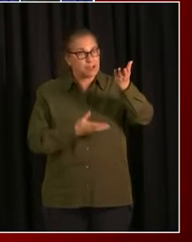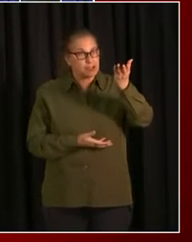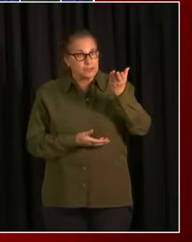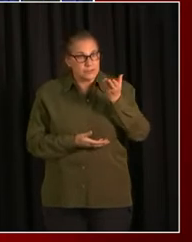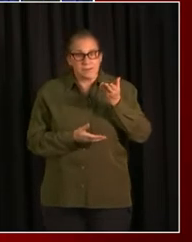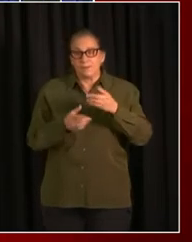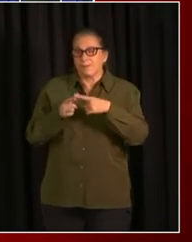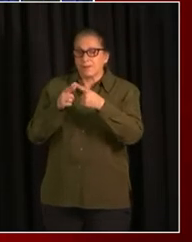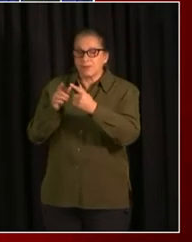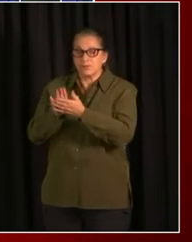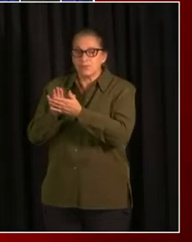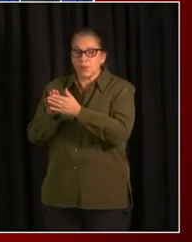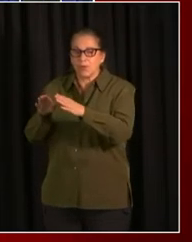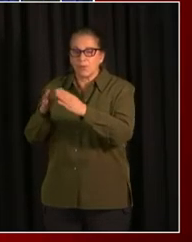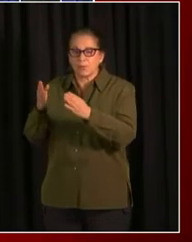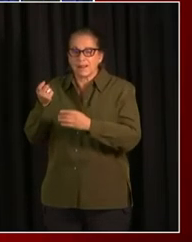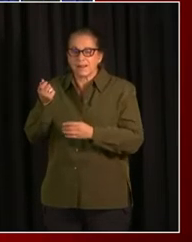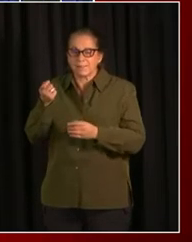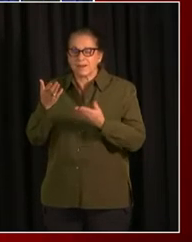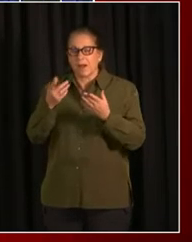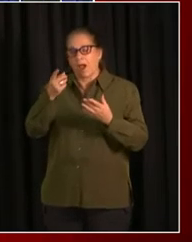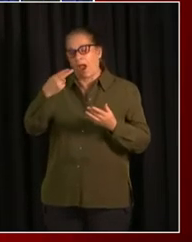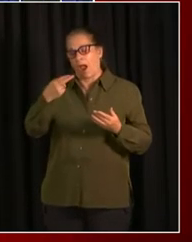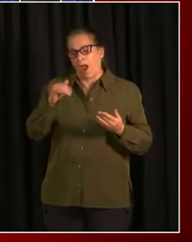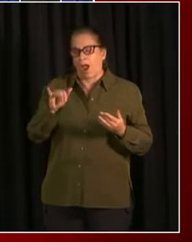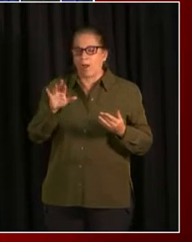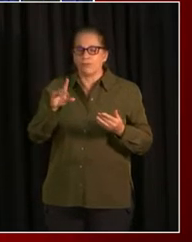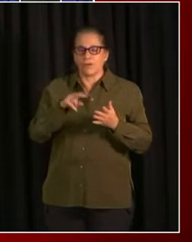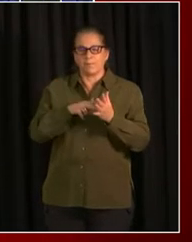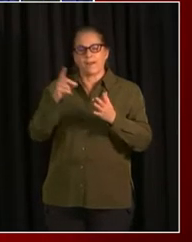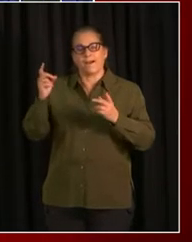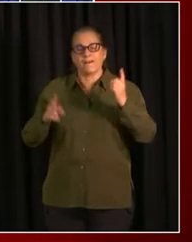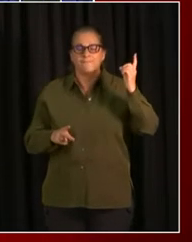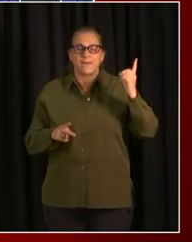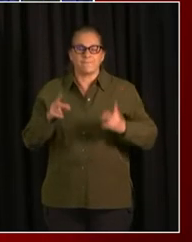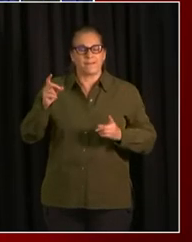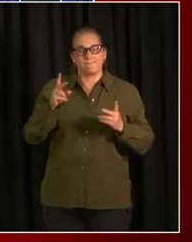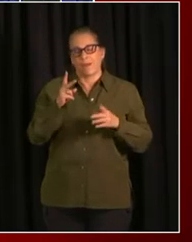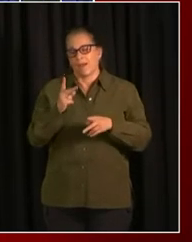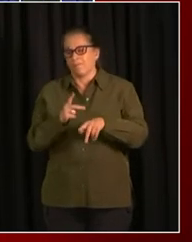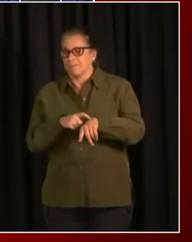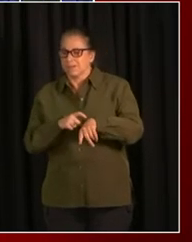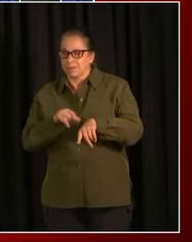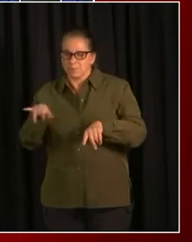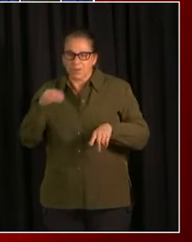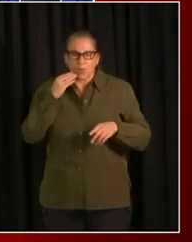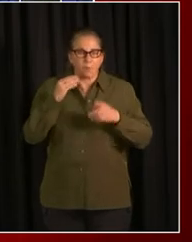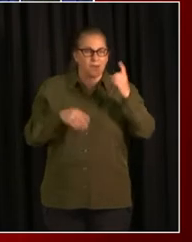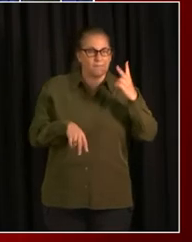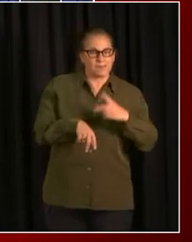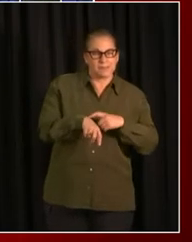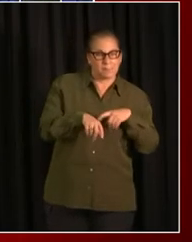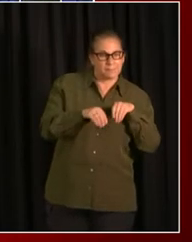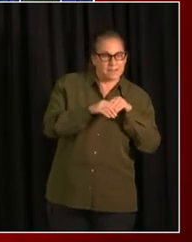setting, earlier in the year. And when the DC Health forecasts a level of the virus in the city that